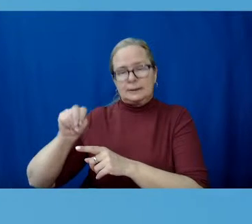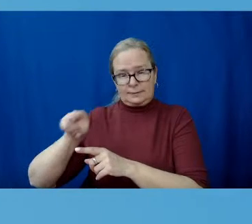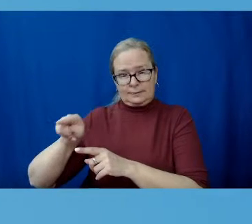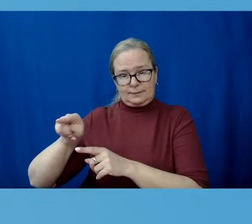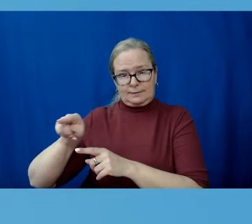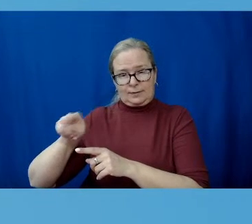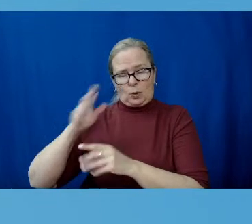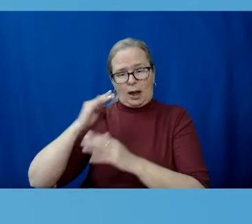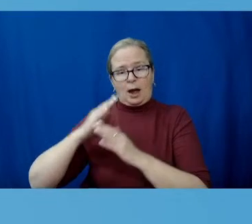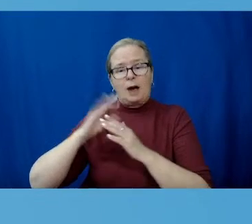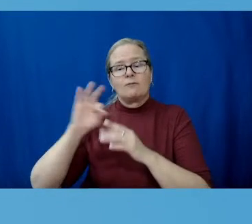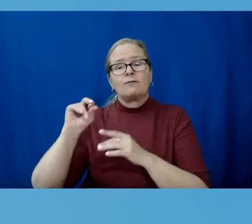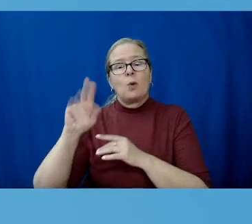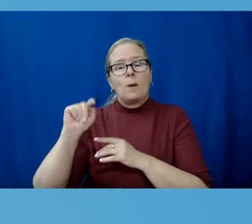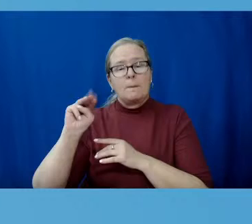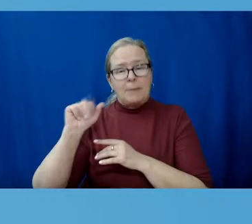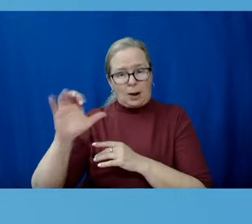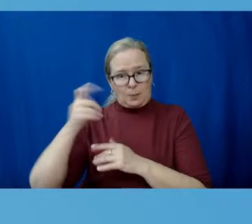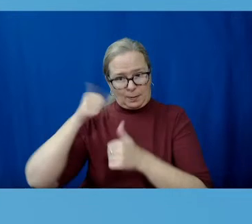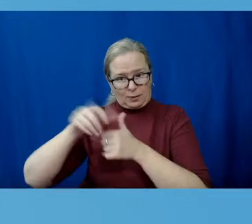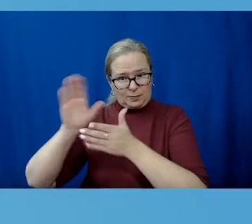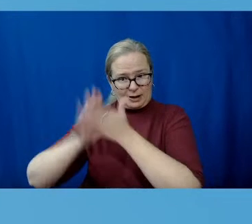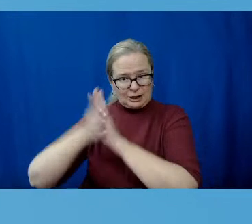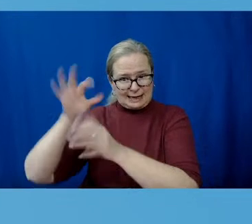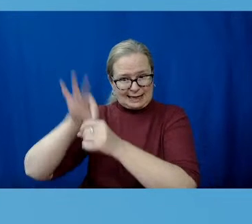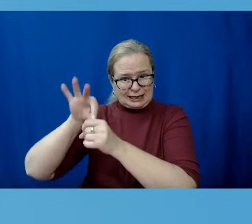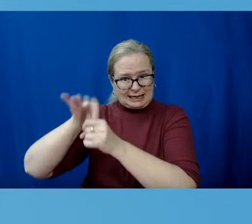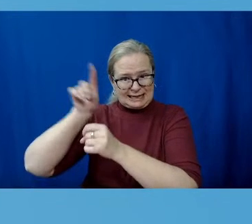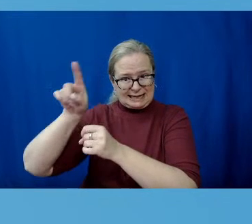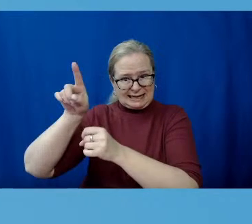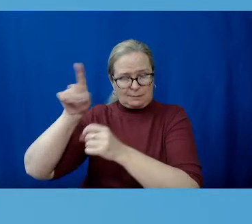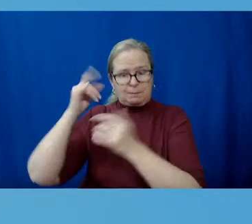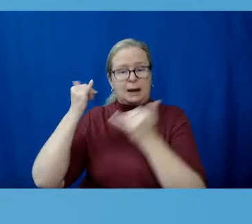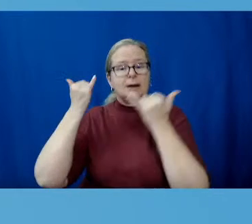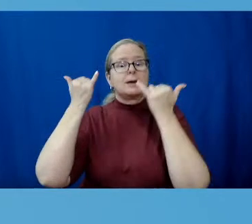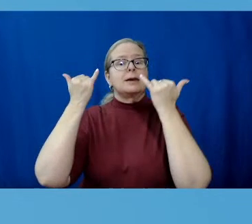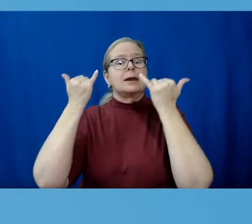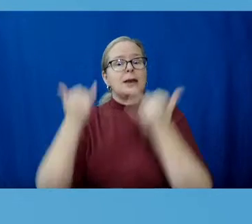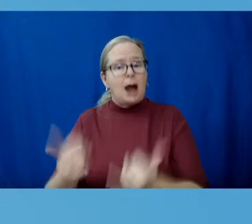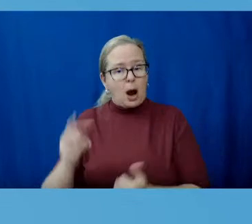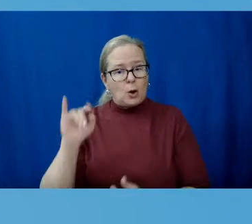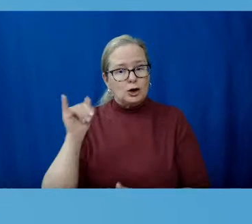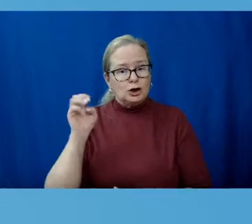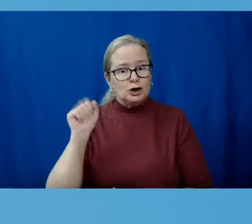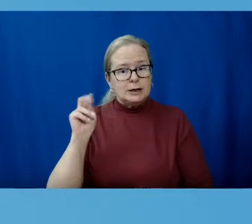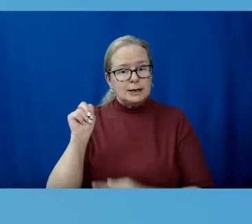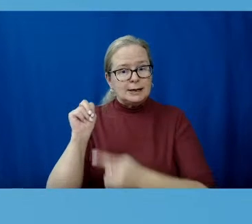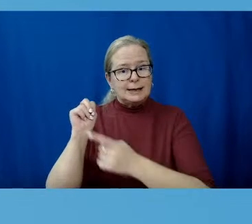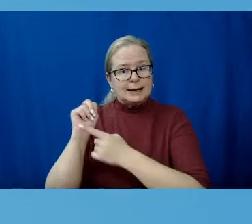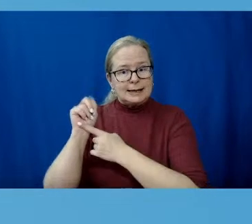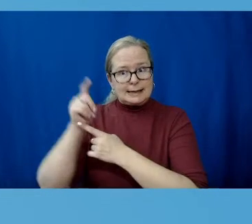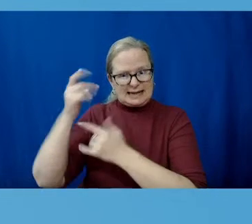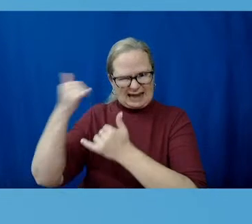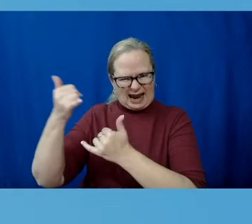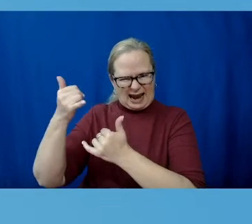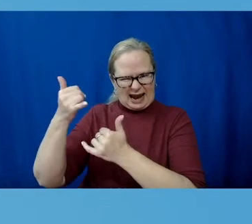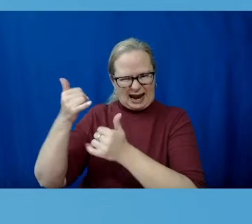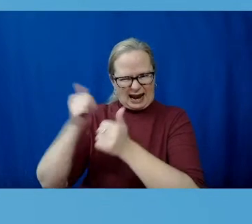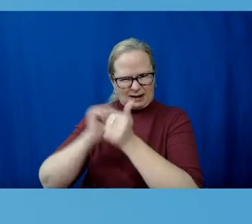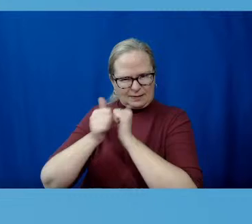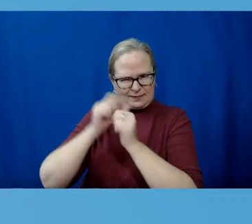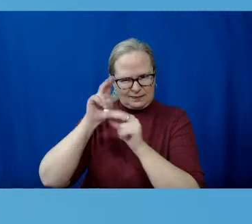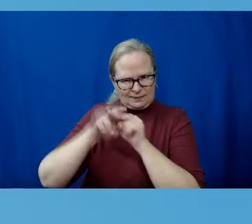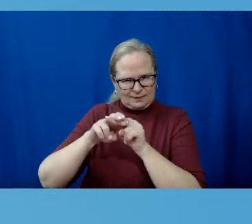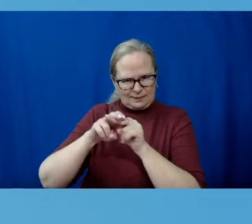of demanding that the premier resign. I haven't been around as long as Graham has, but I'm pretty sure Graham is going to say he's